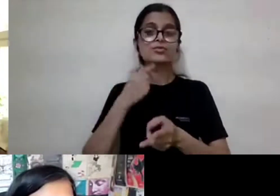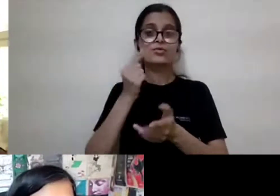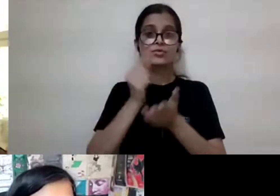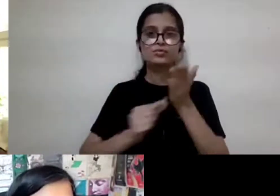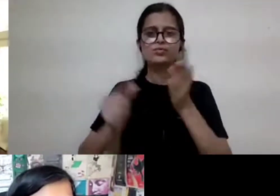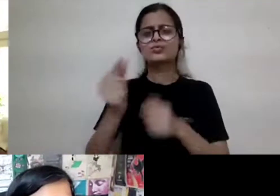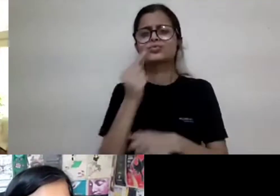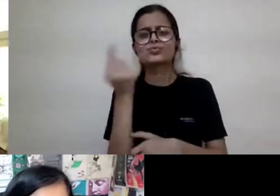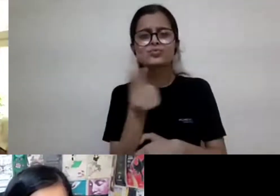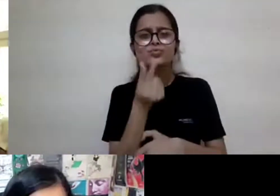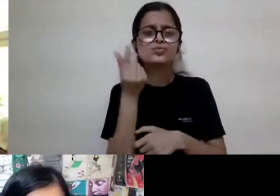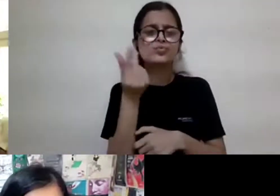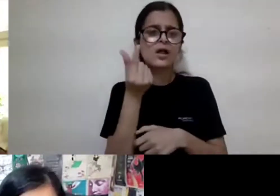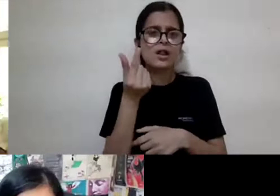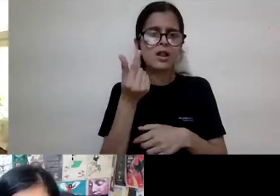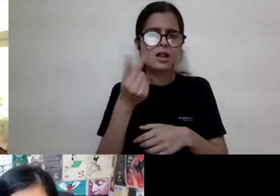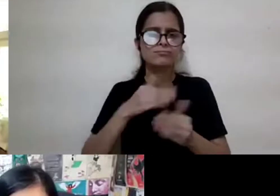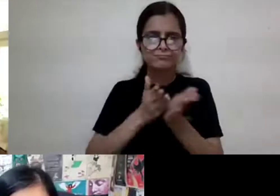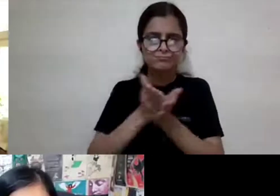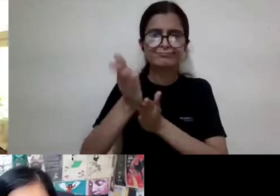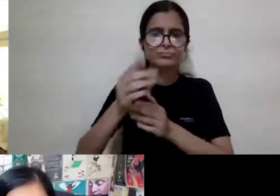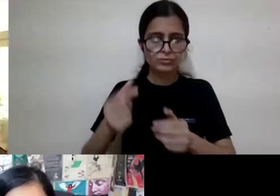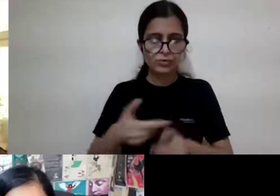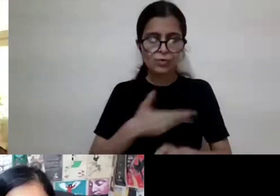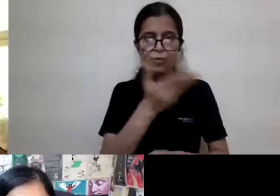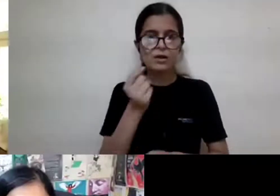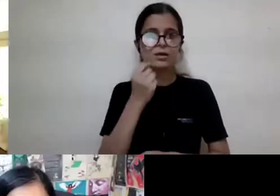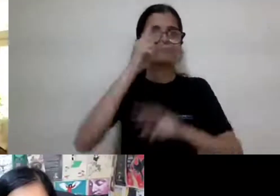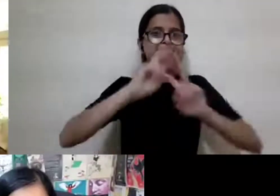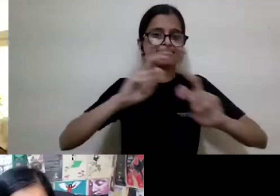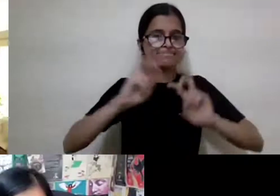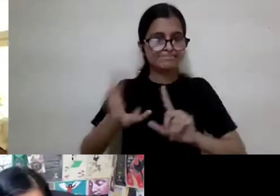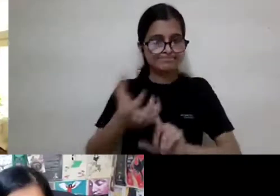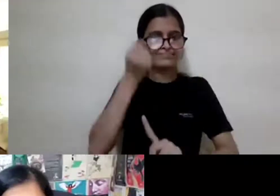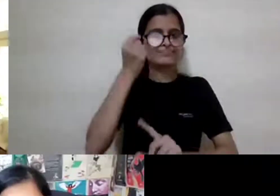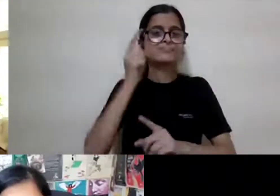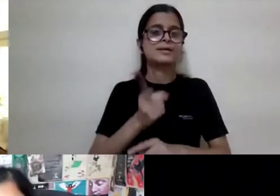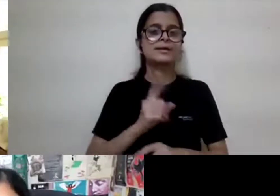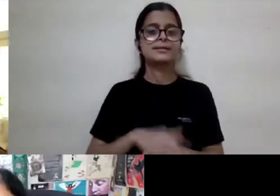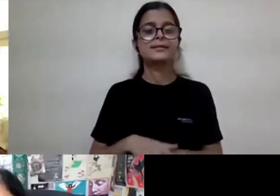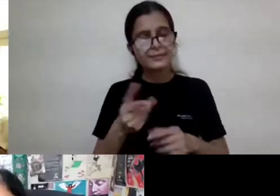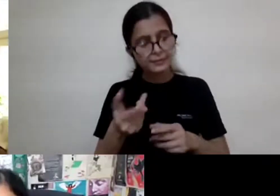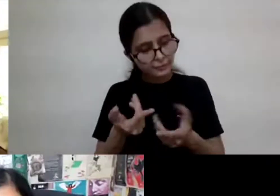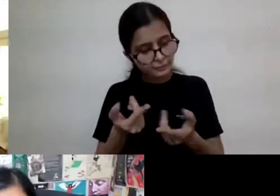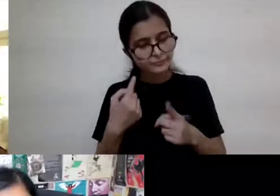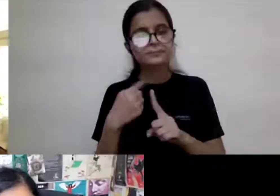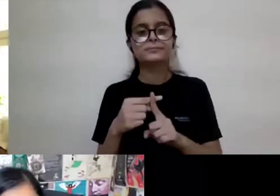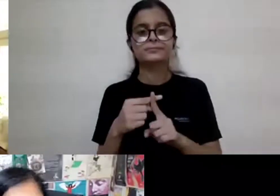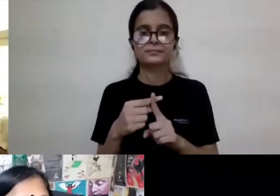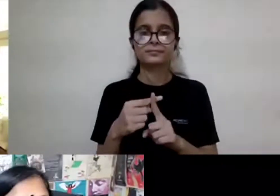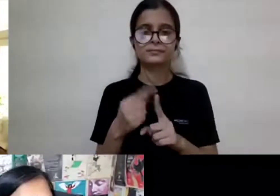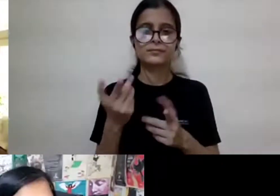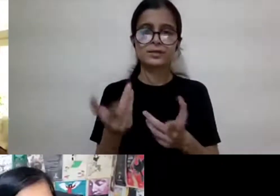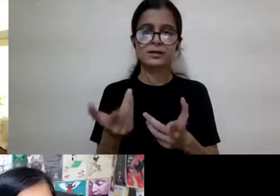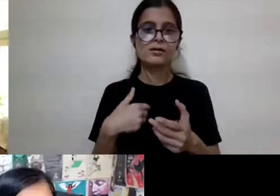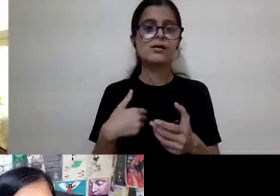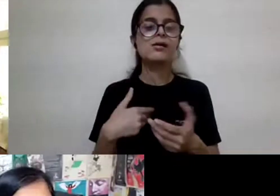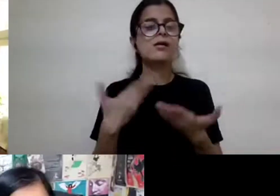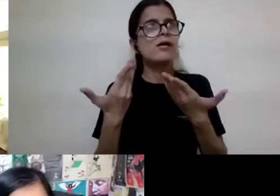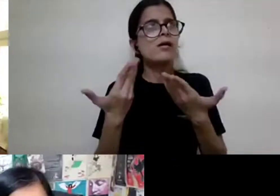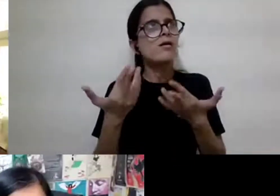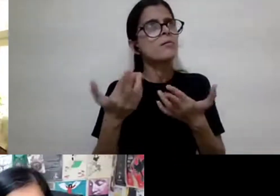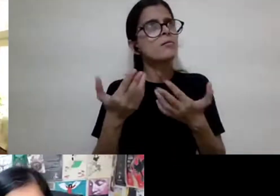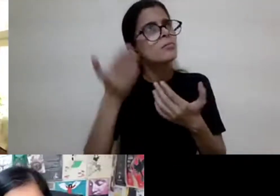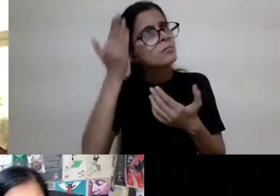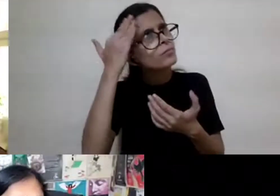understand, research to be. Um, and also, it was an eye opener to know